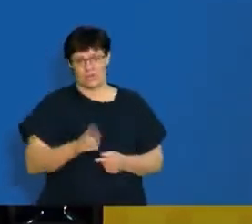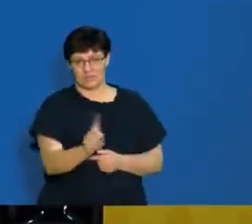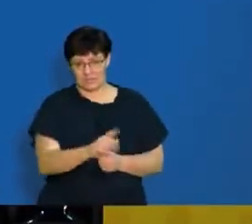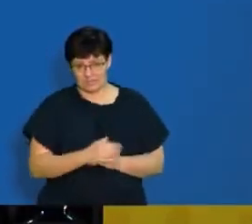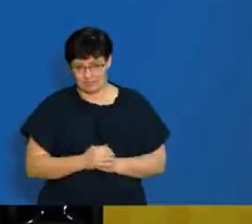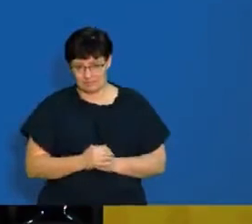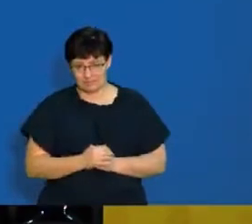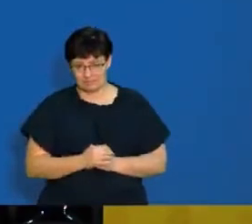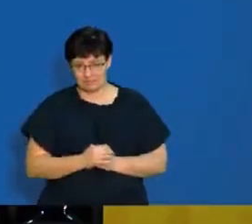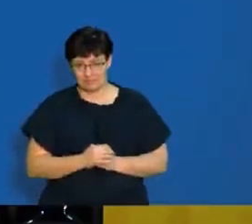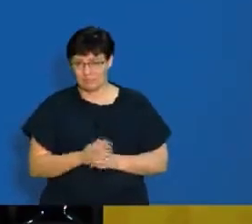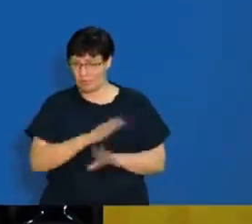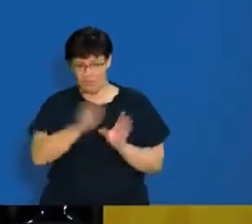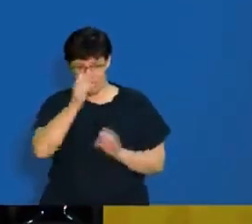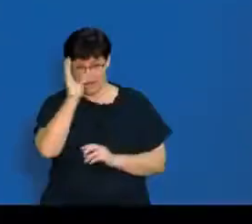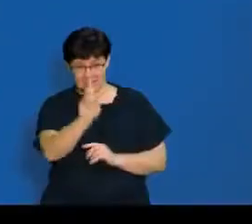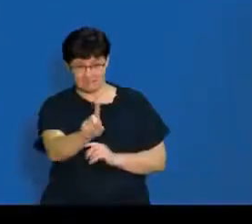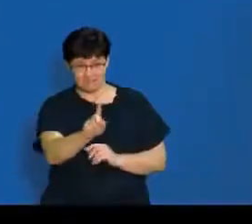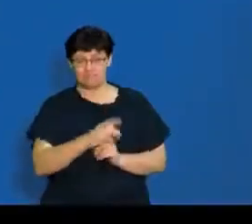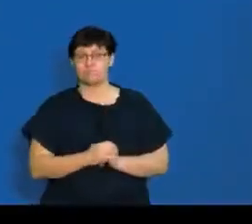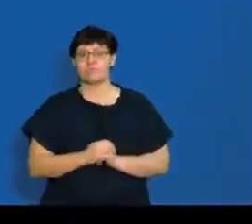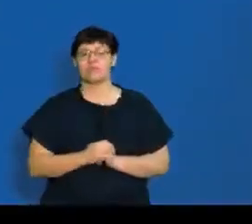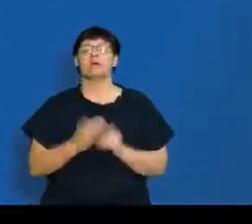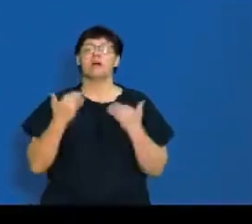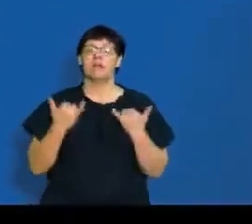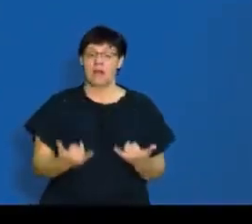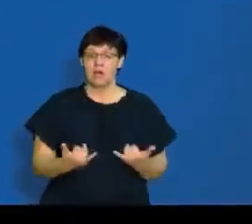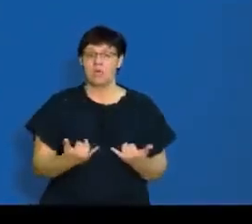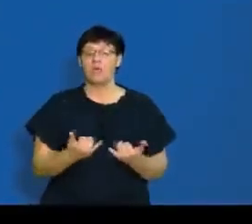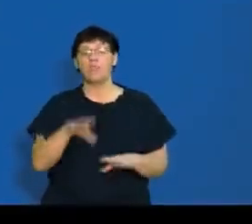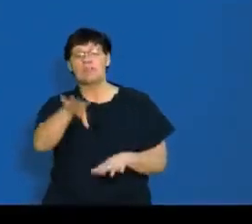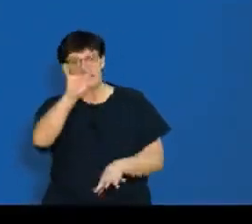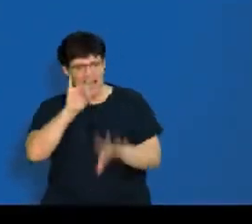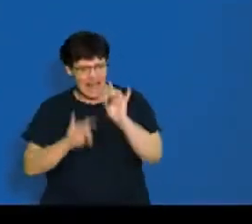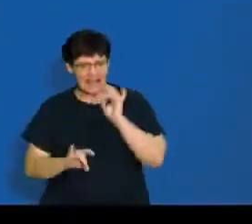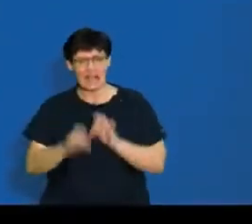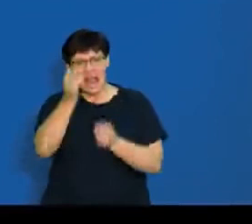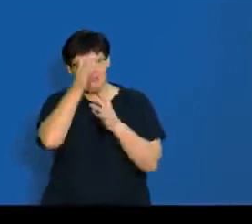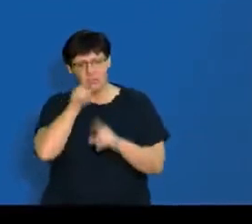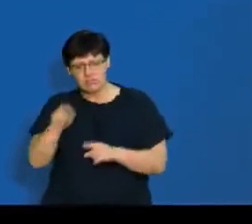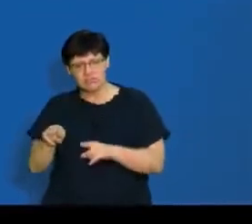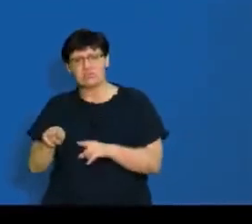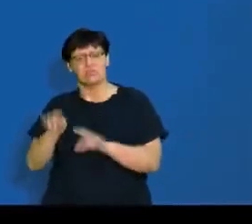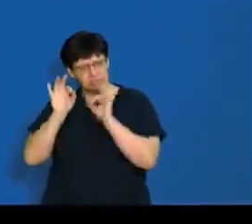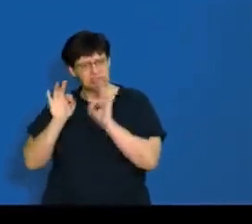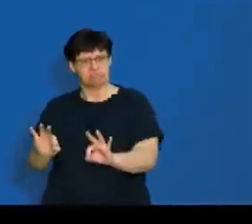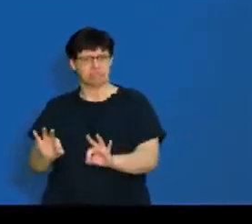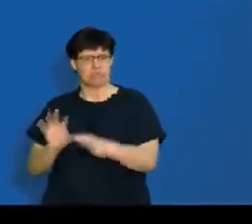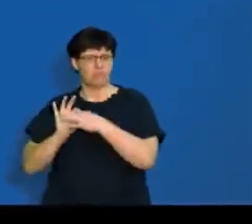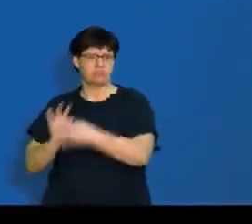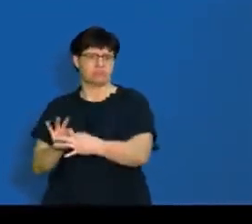require you to do. Don't forget that. Okay, and then you have to select relevant information. as I said to you